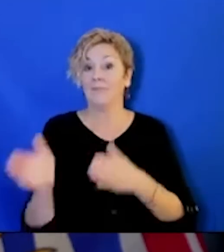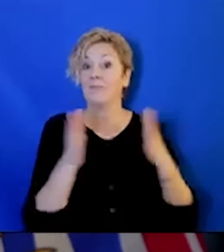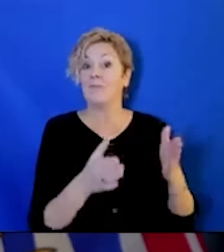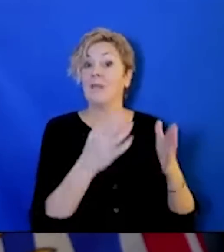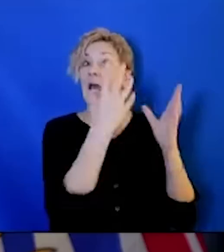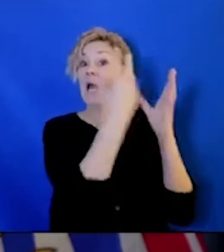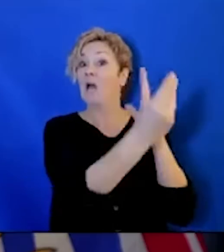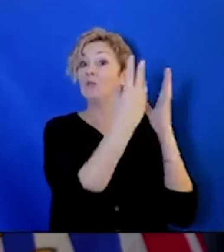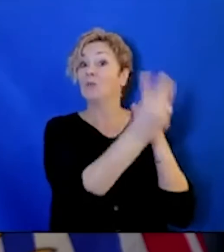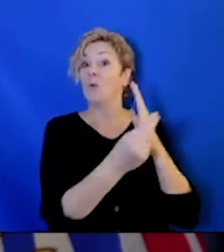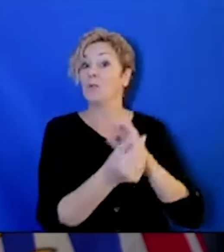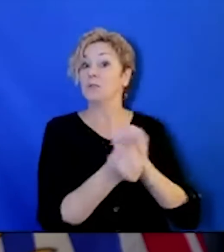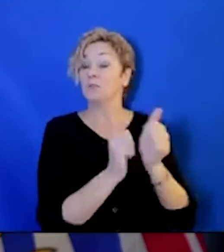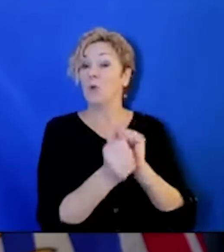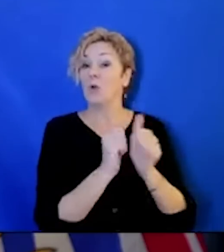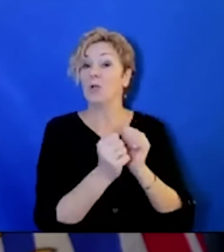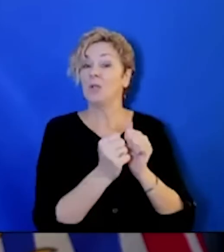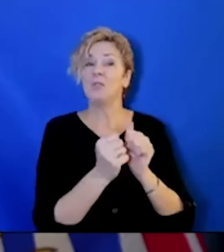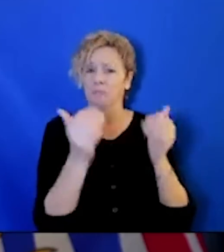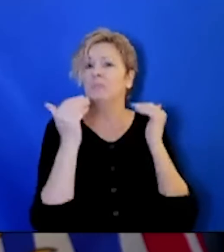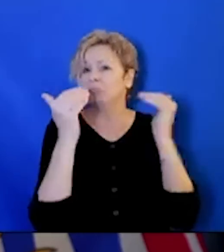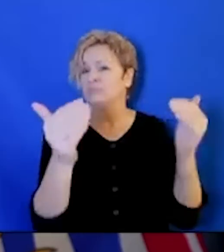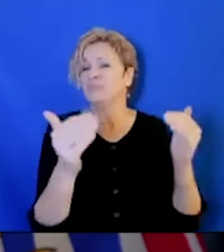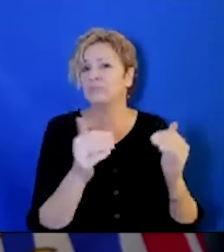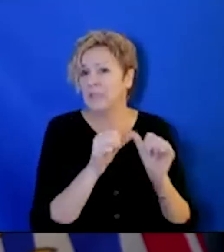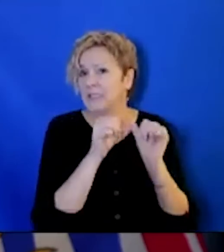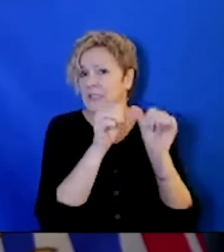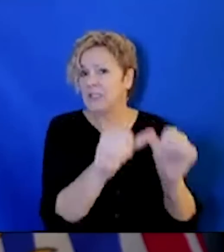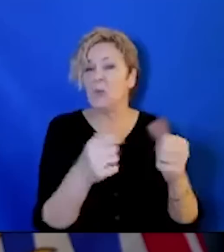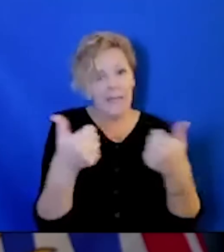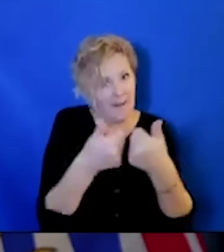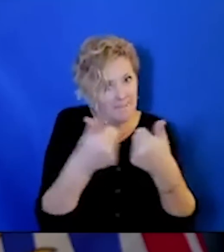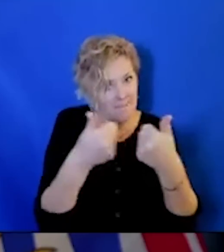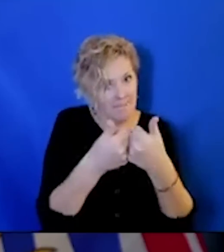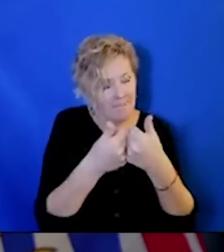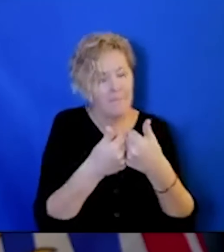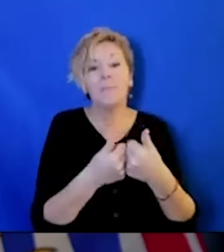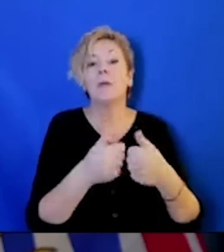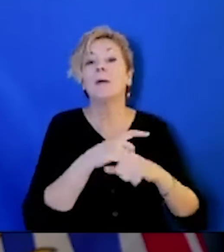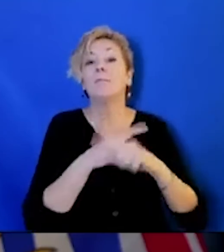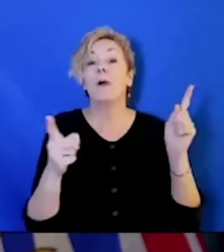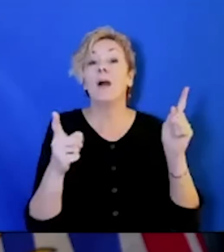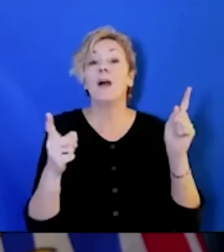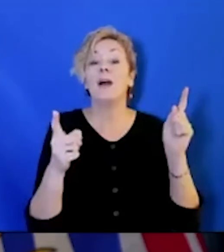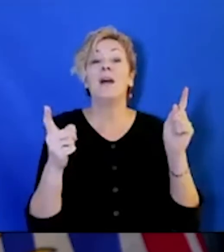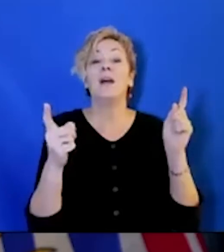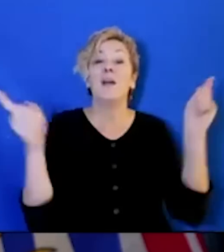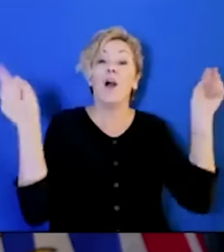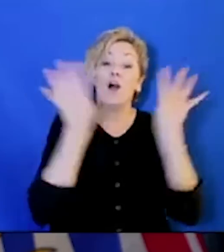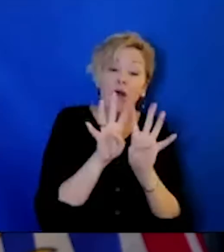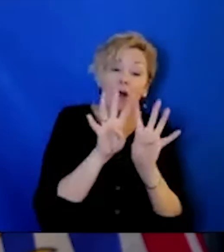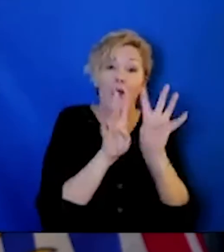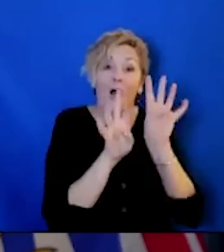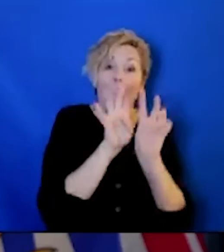games, but we are not traveling. There was traveling happening between regions, and right now we need to pull back and only play